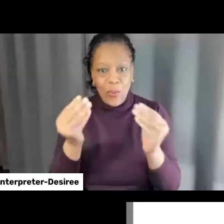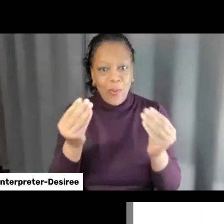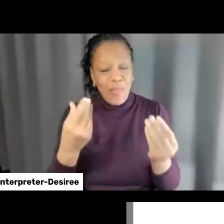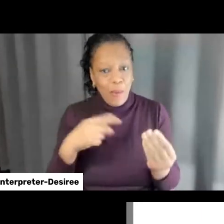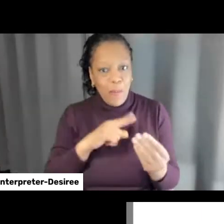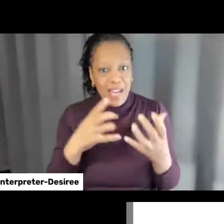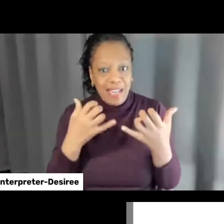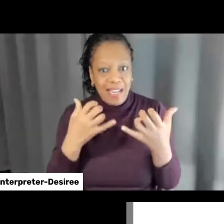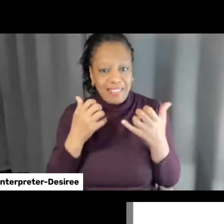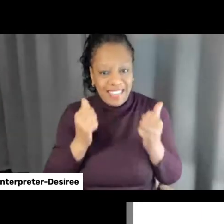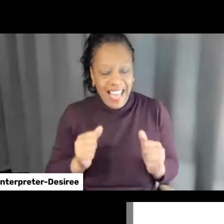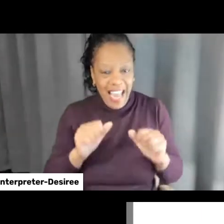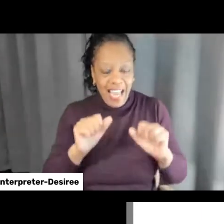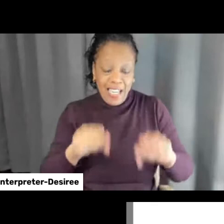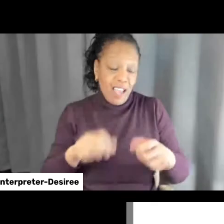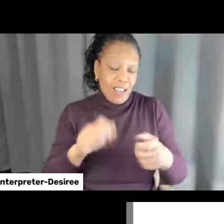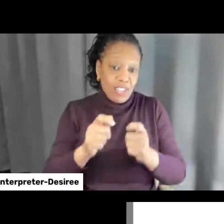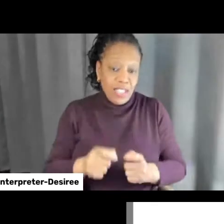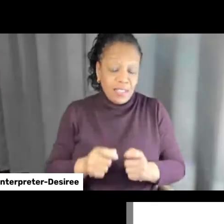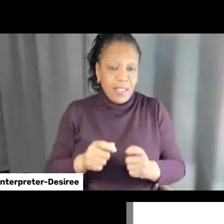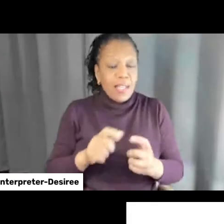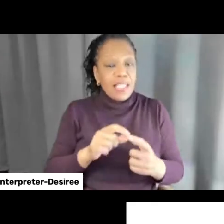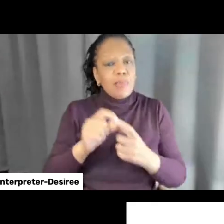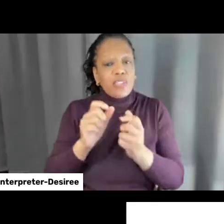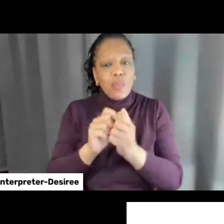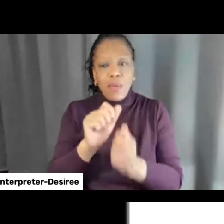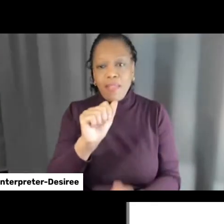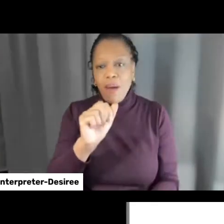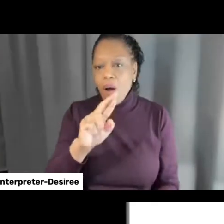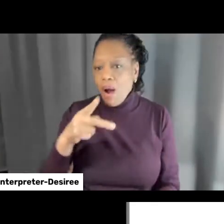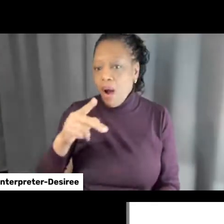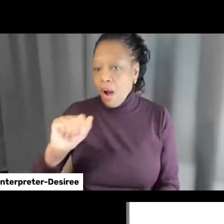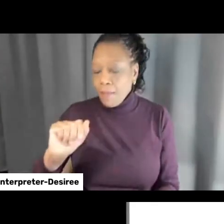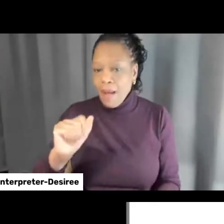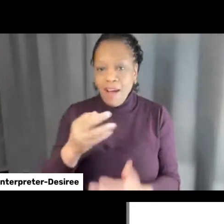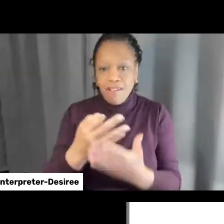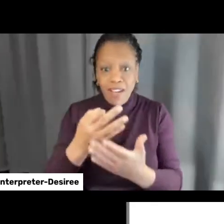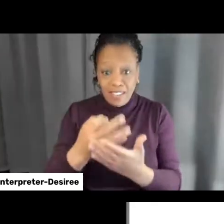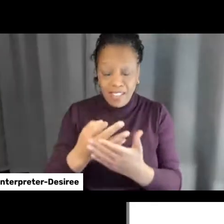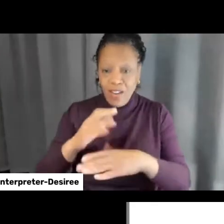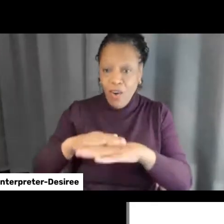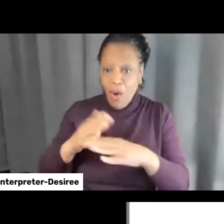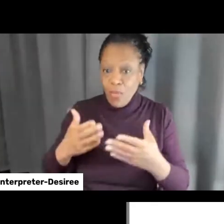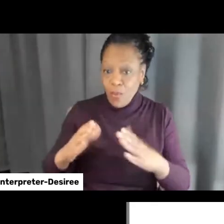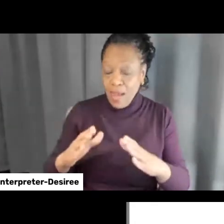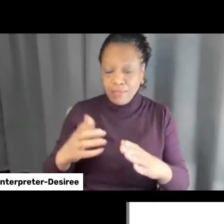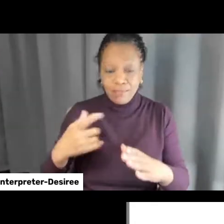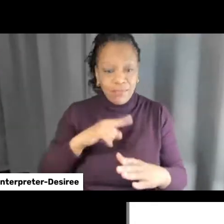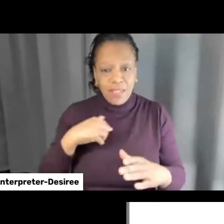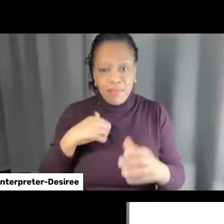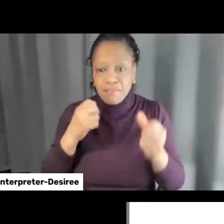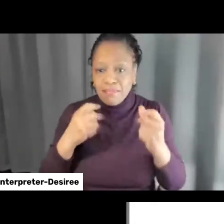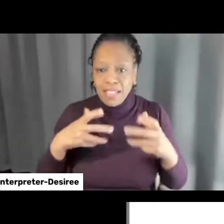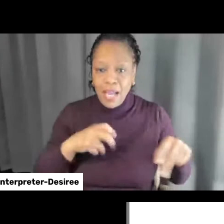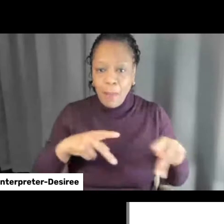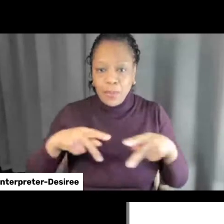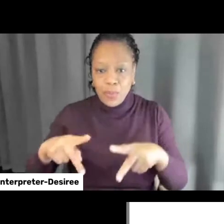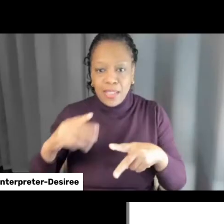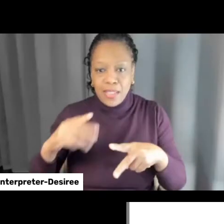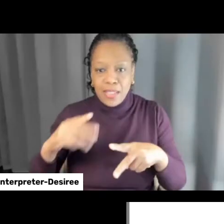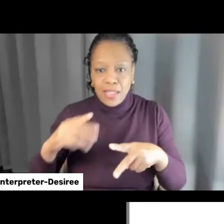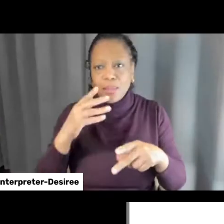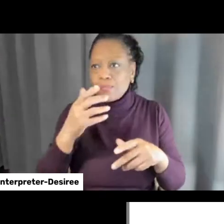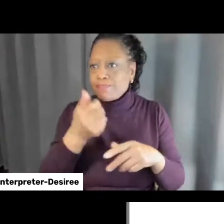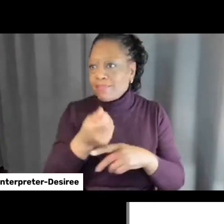with ARPA funding coming our way. There are a lot of opportunities. I know that there's other counties that have